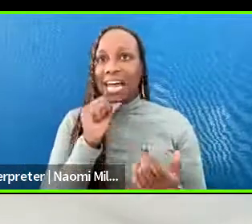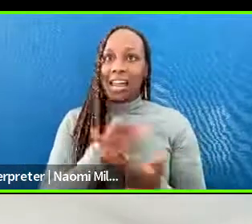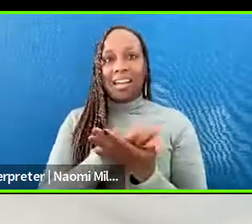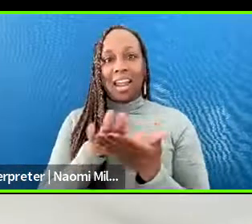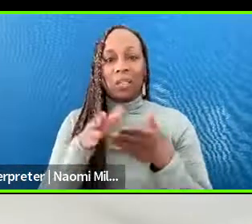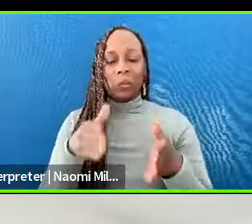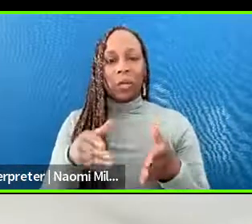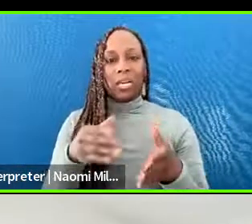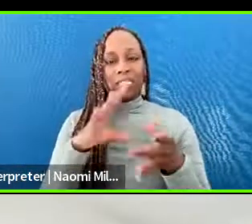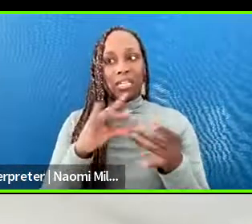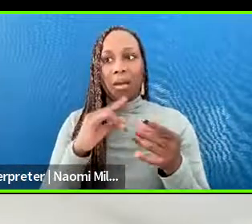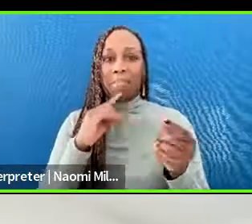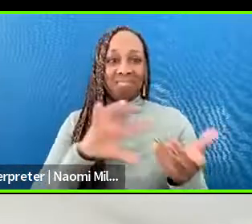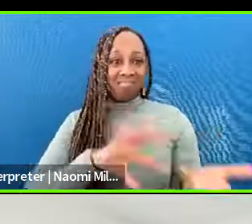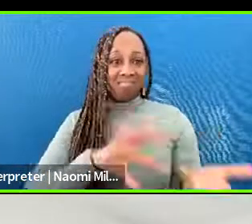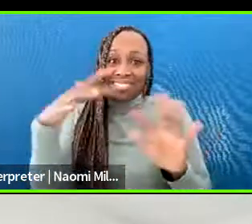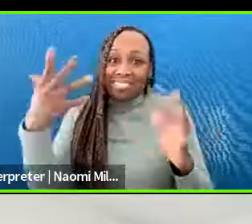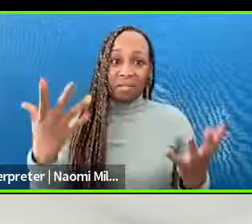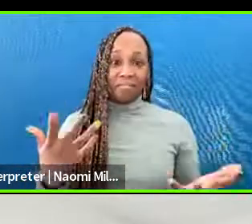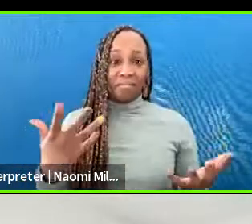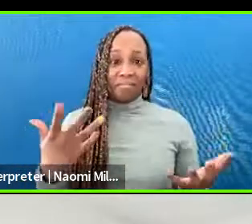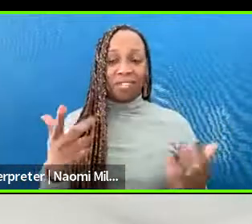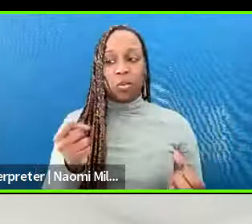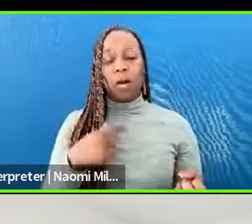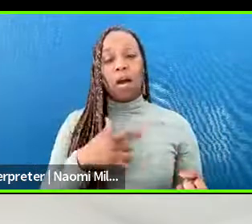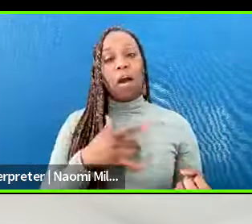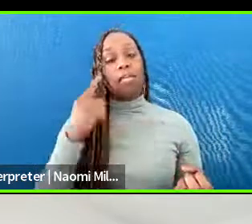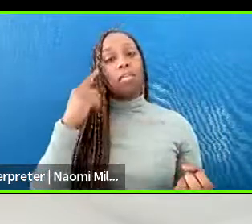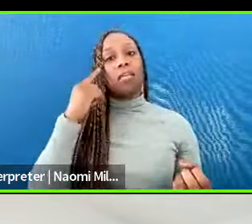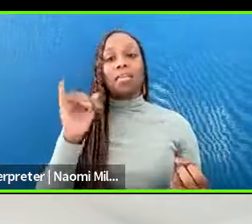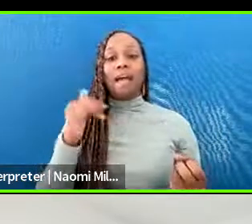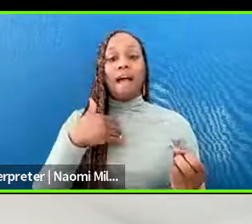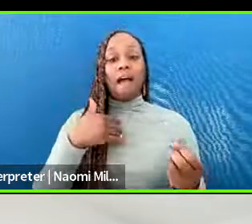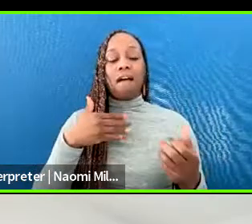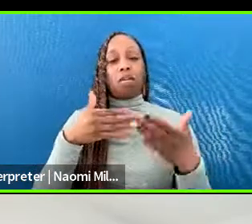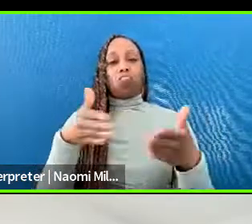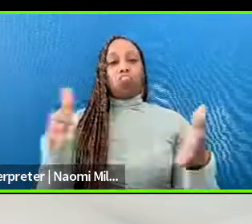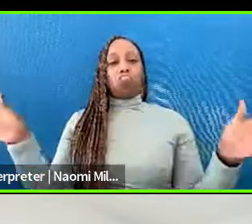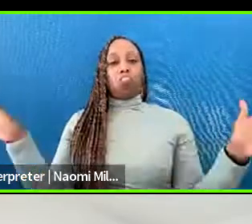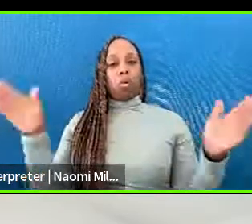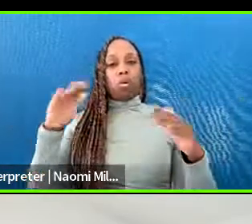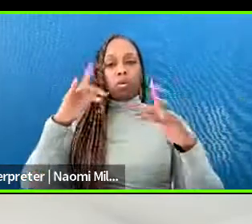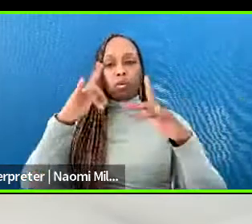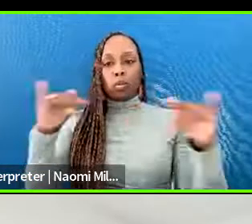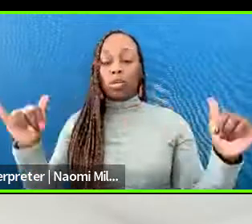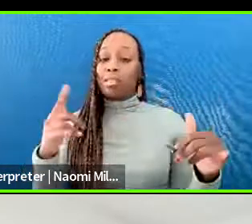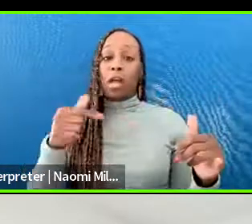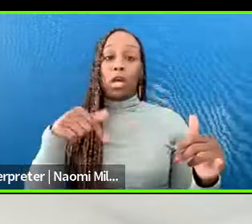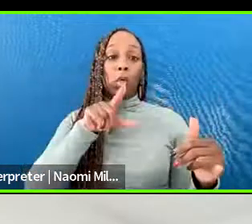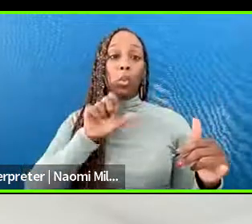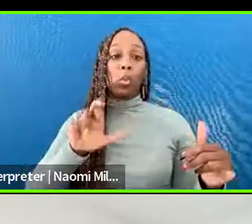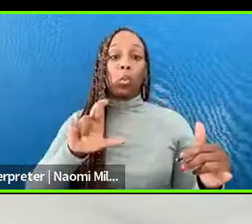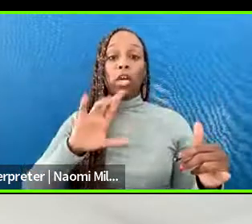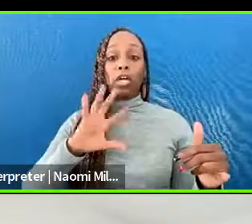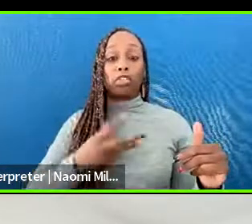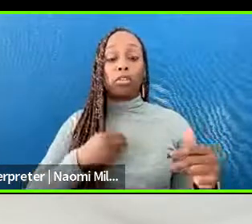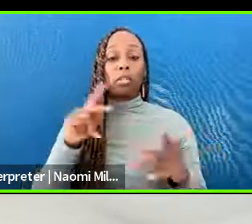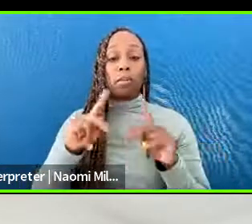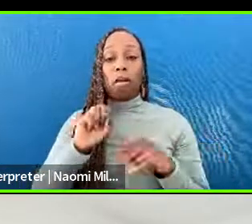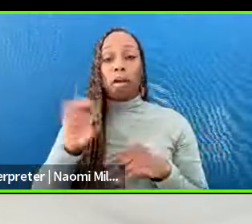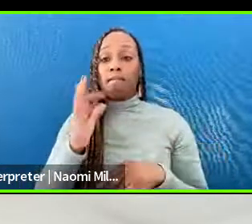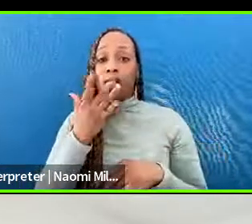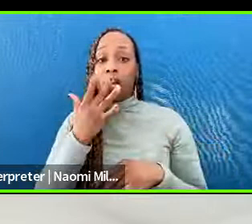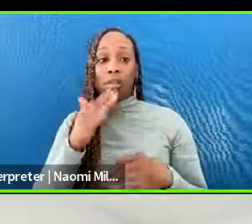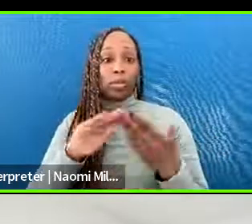it. So I think, like having broader communities like queer and trans people of color communities, for example,